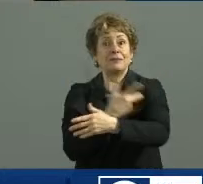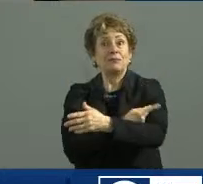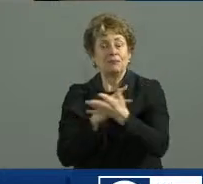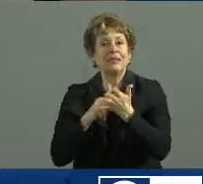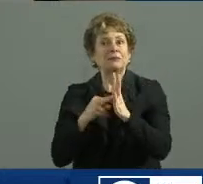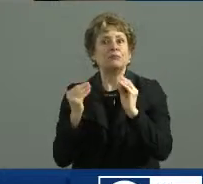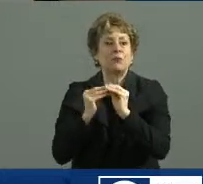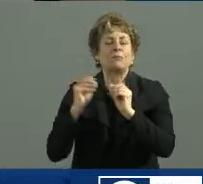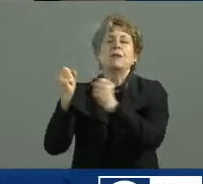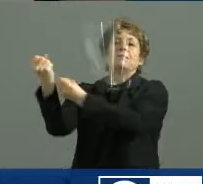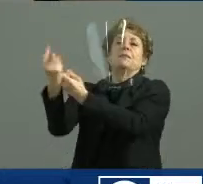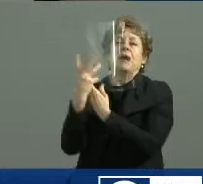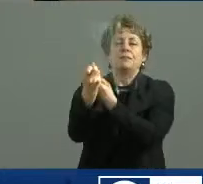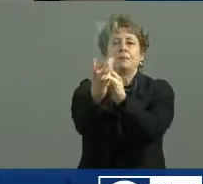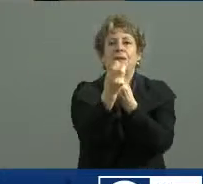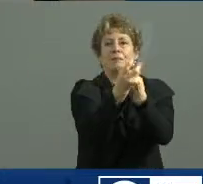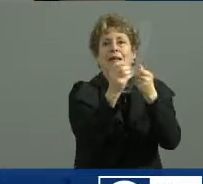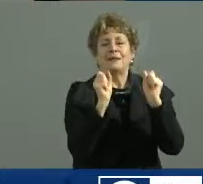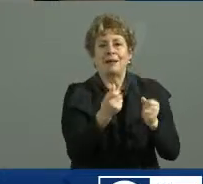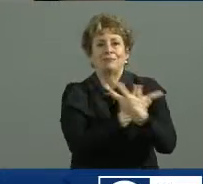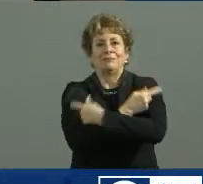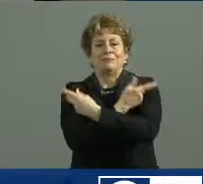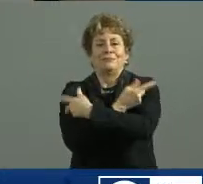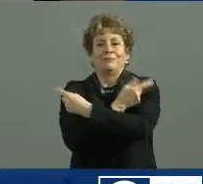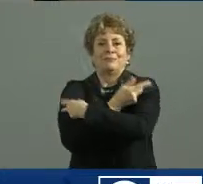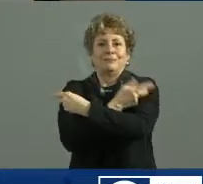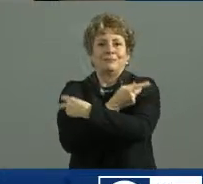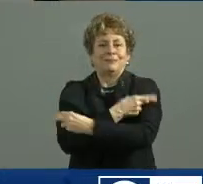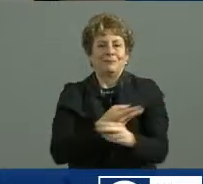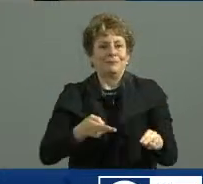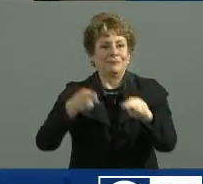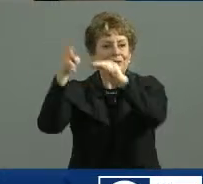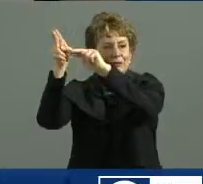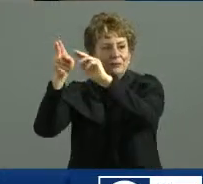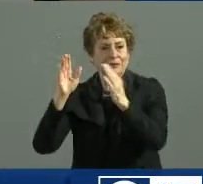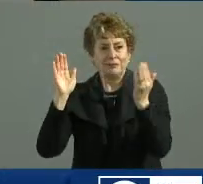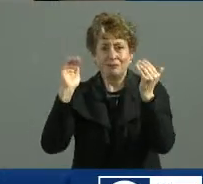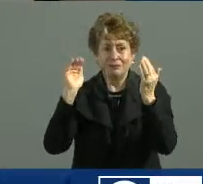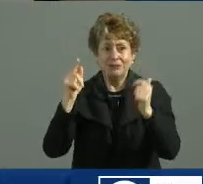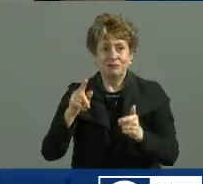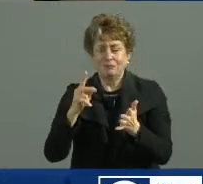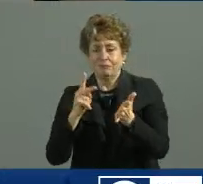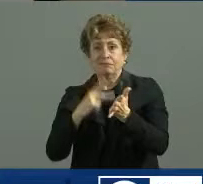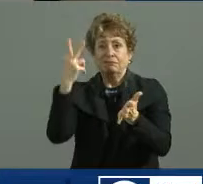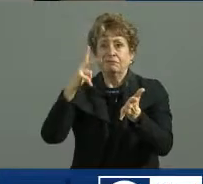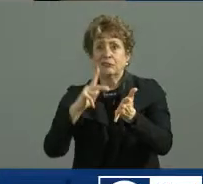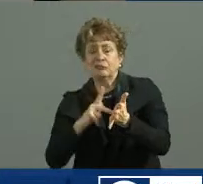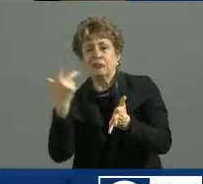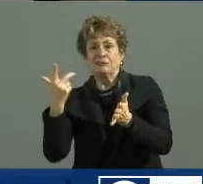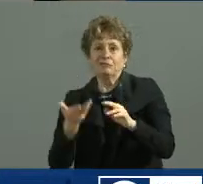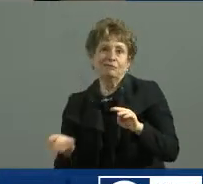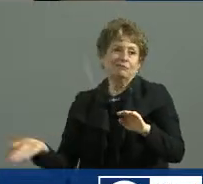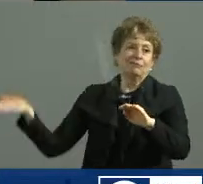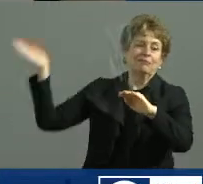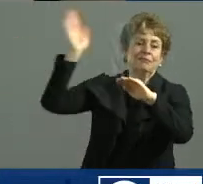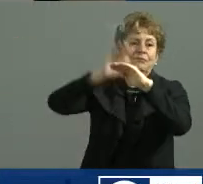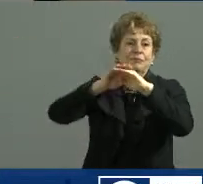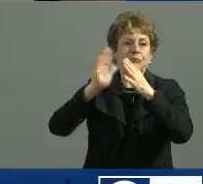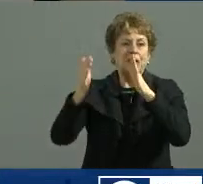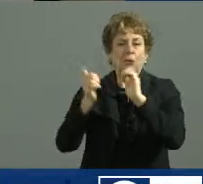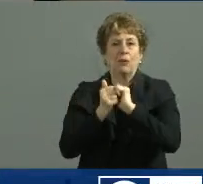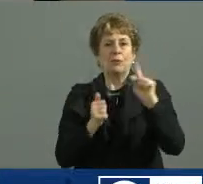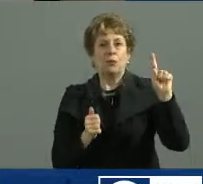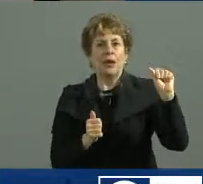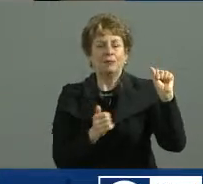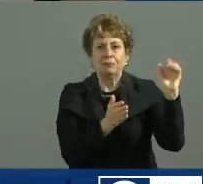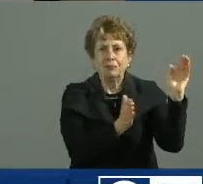of individuals. We anticipate that this population will be at least triple the size of phase 1A.